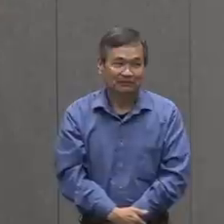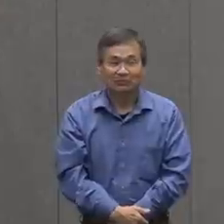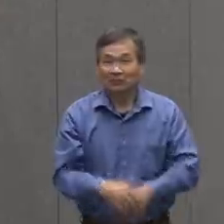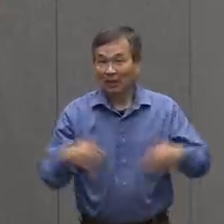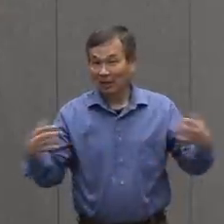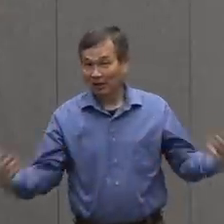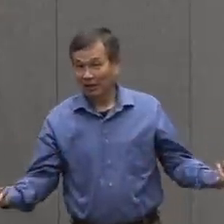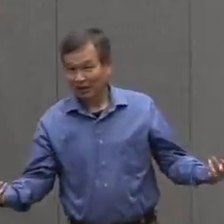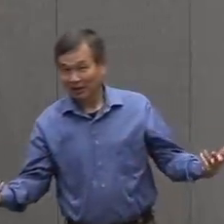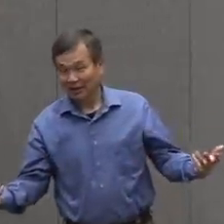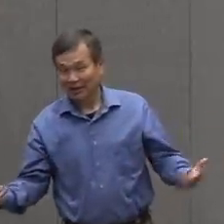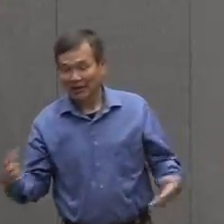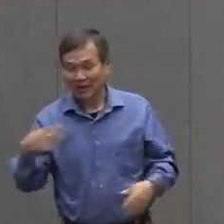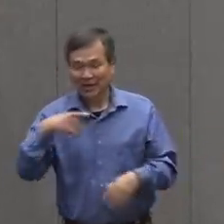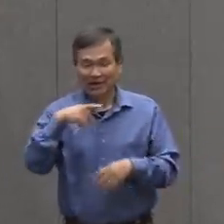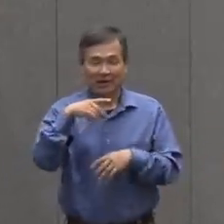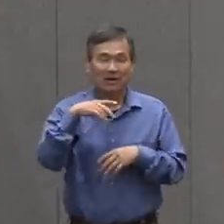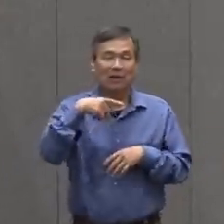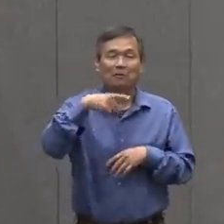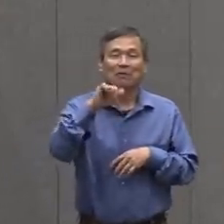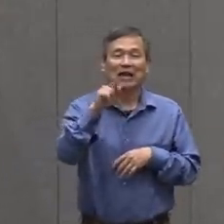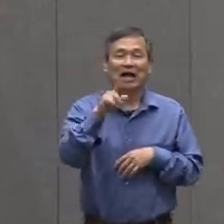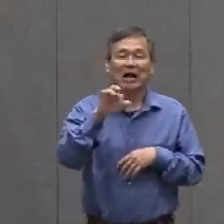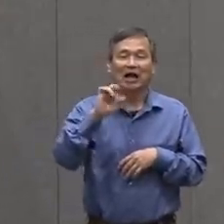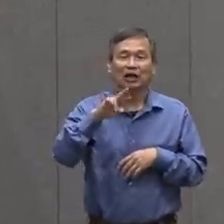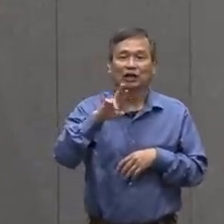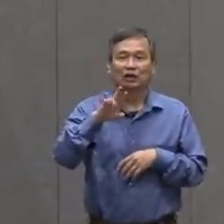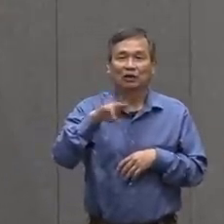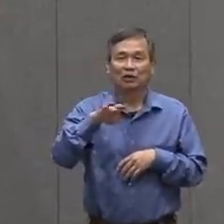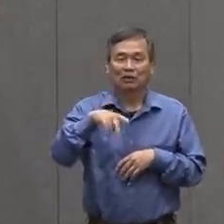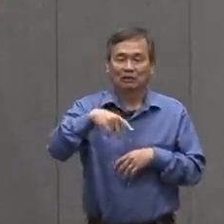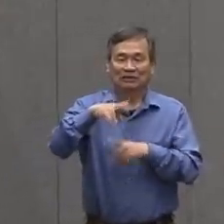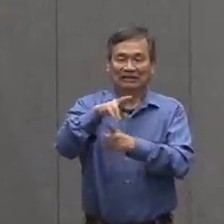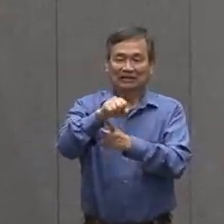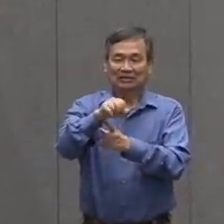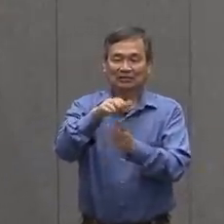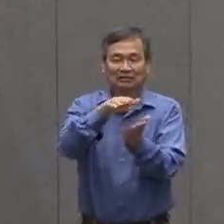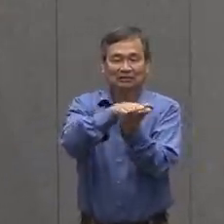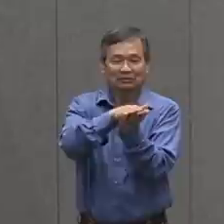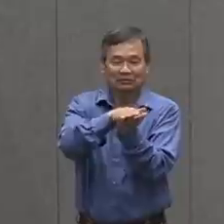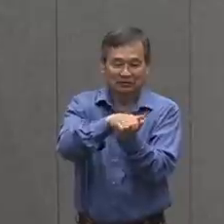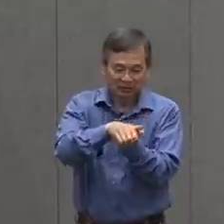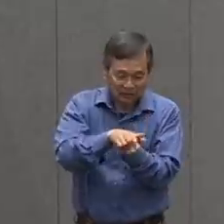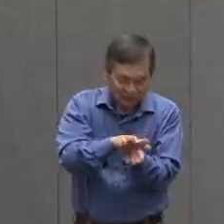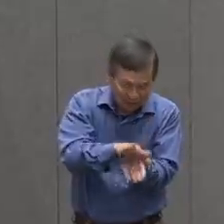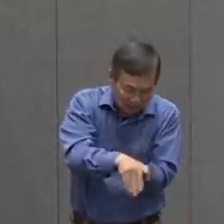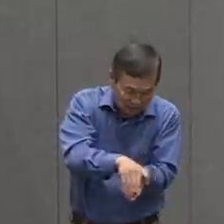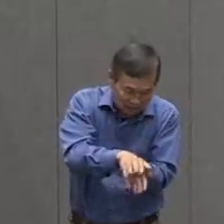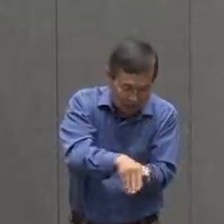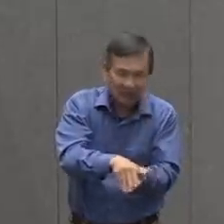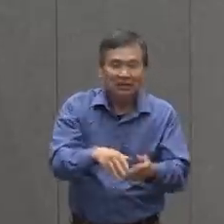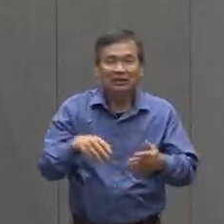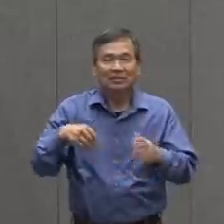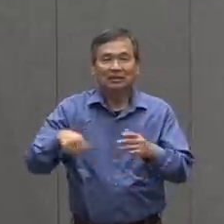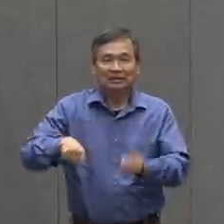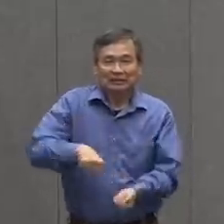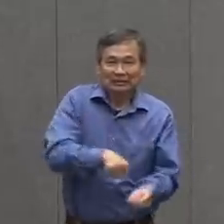If you're a platypus, you use your nose to dig in the mud. I did not make that